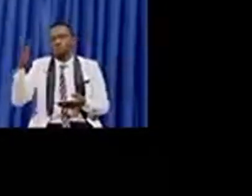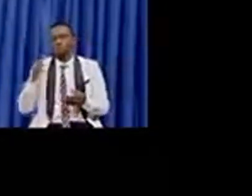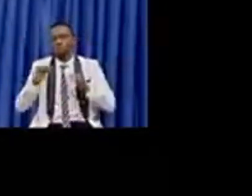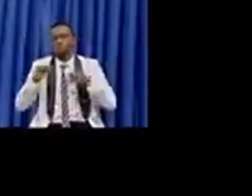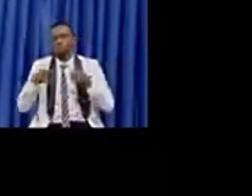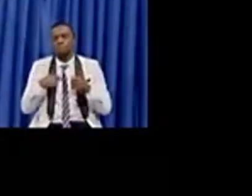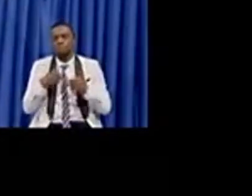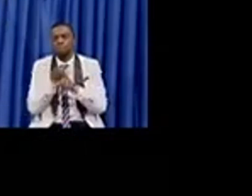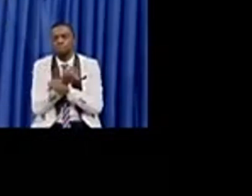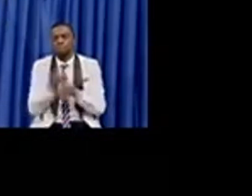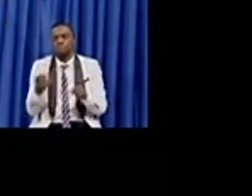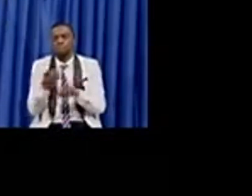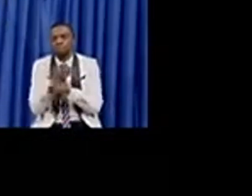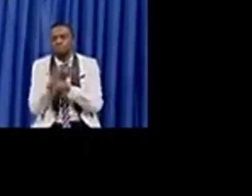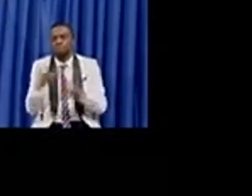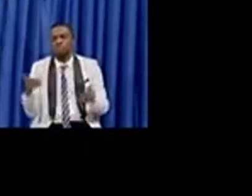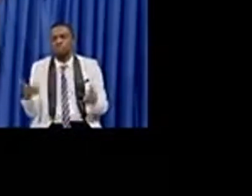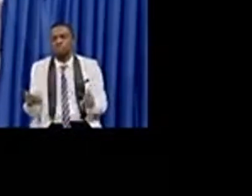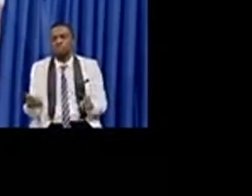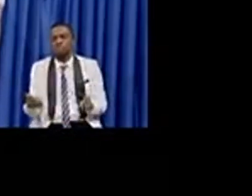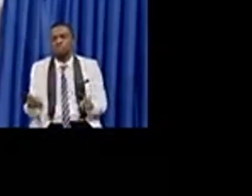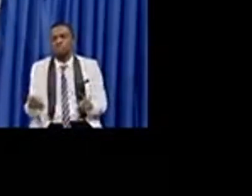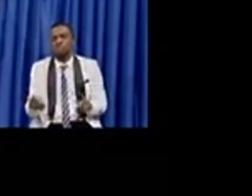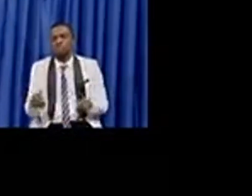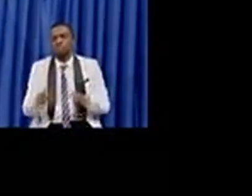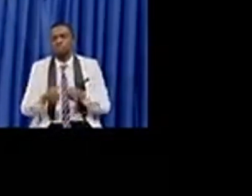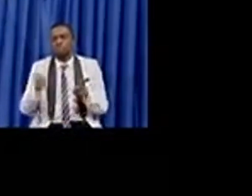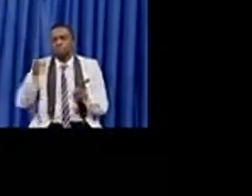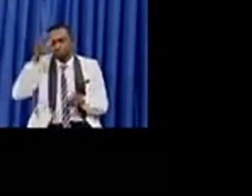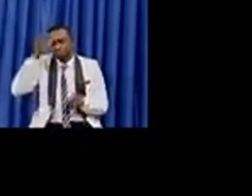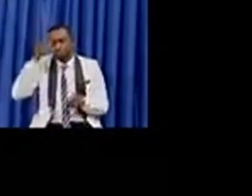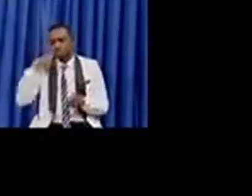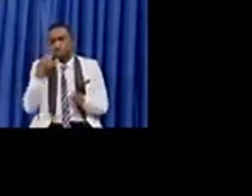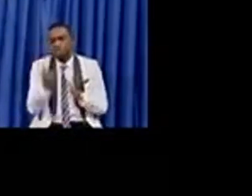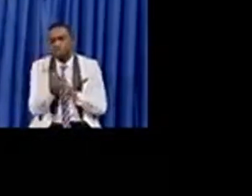But Satan said he hasn't